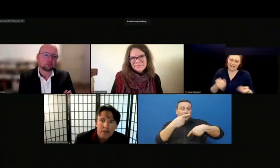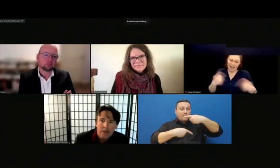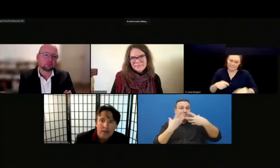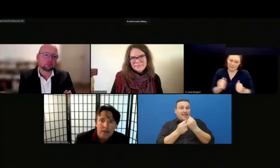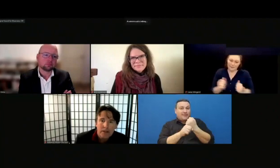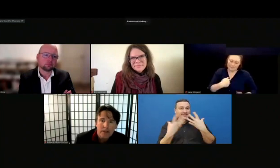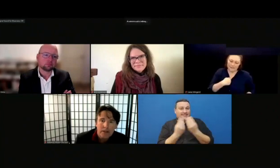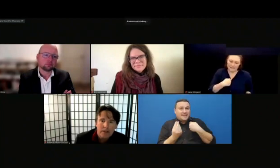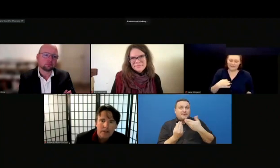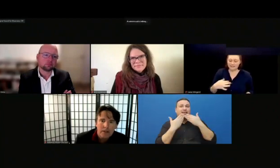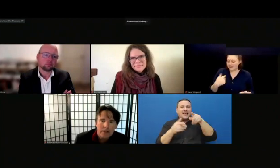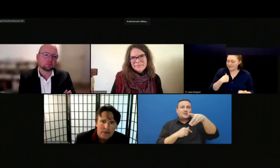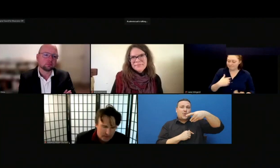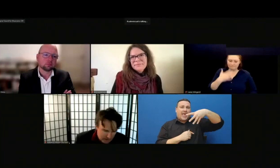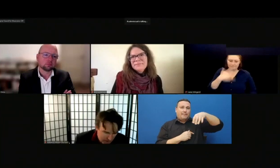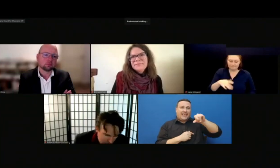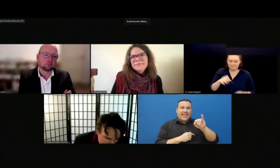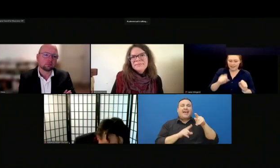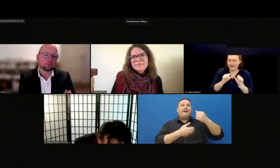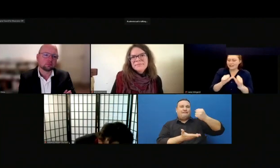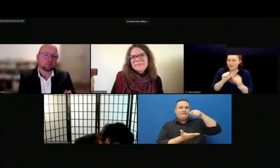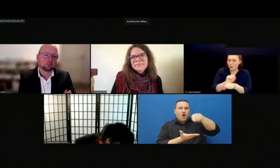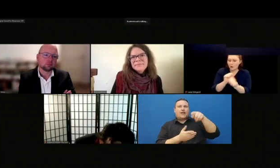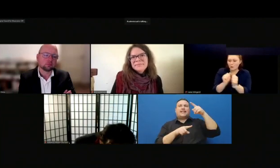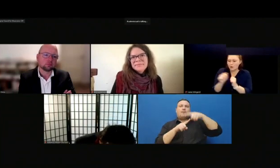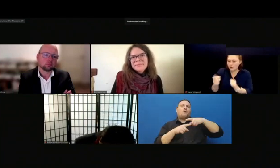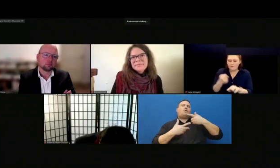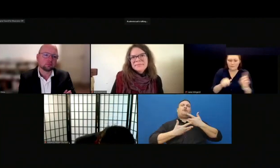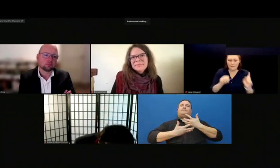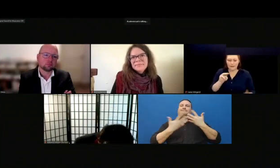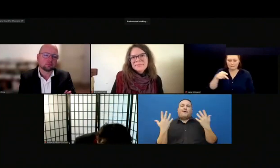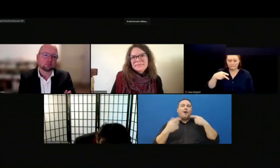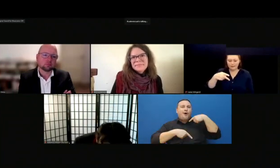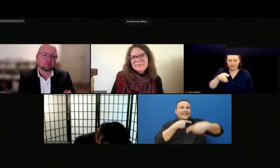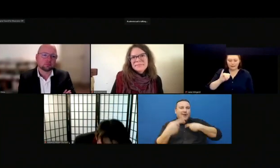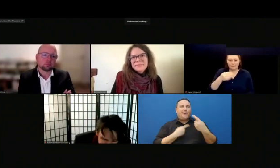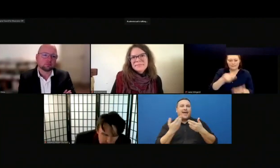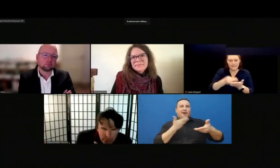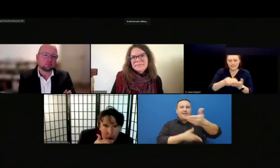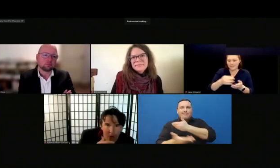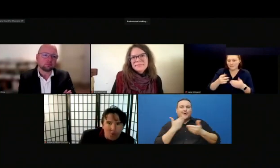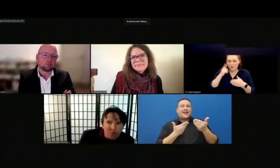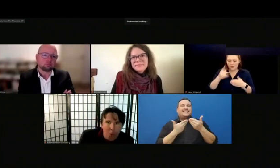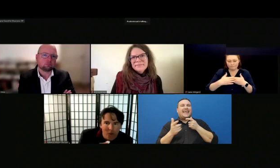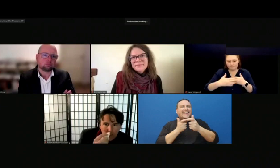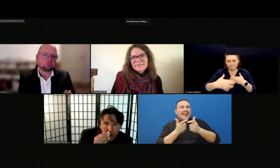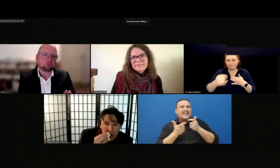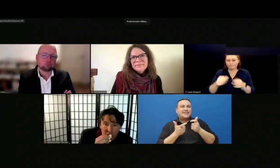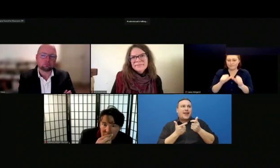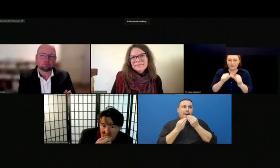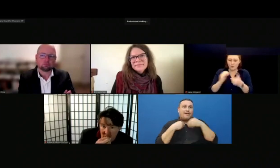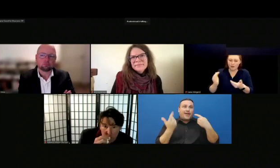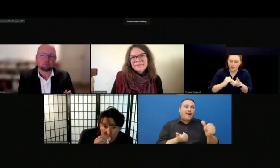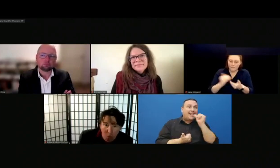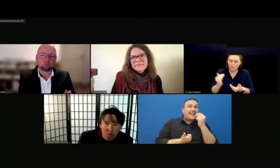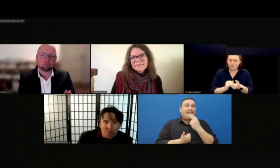continue to work with you, thanks to the generous MPI funding, in the coming years and continue our collaborations, nice interactions, and